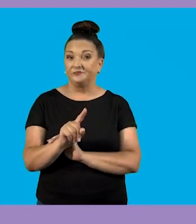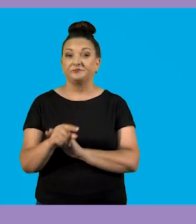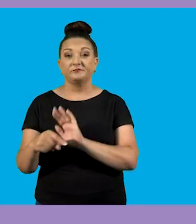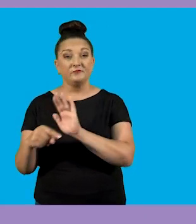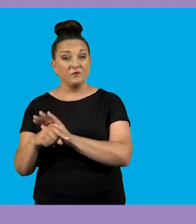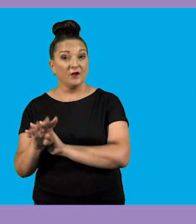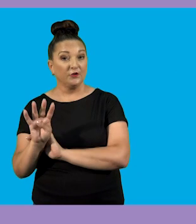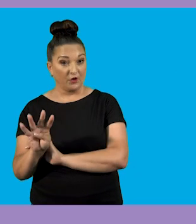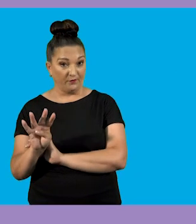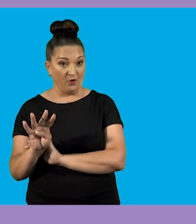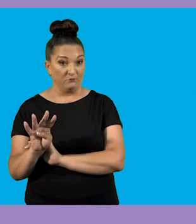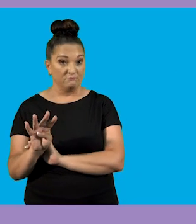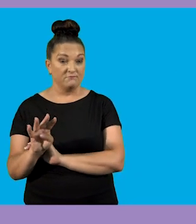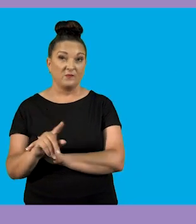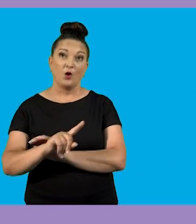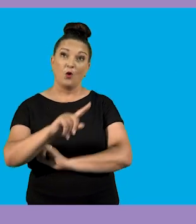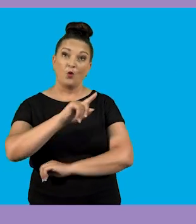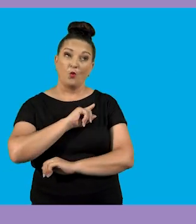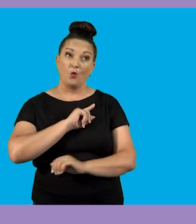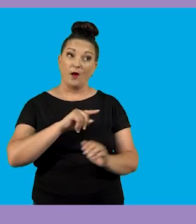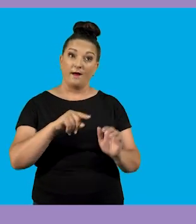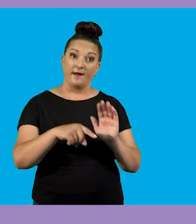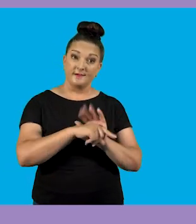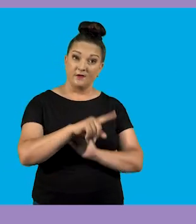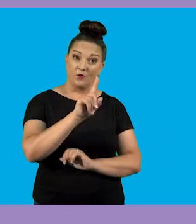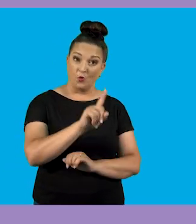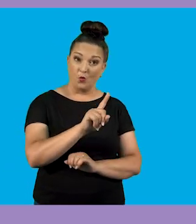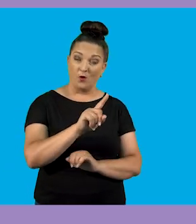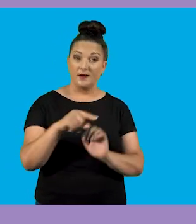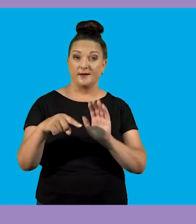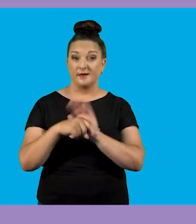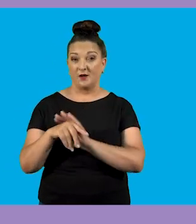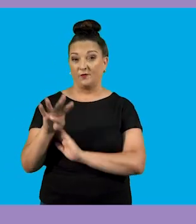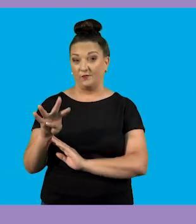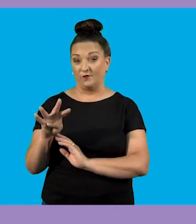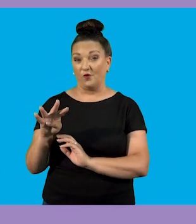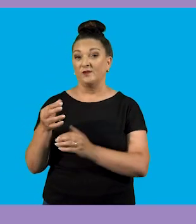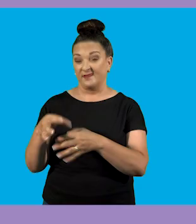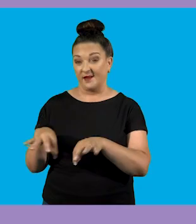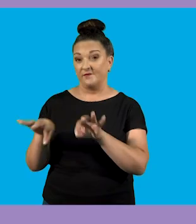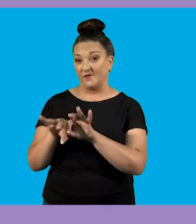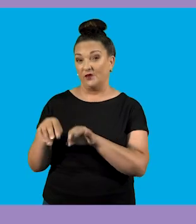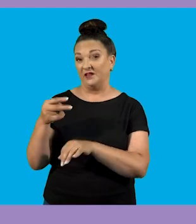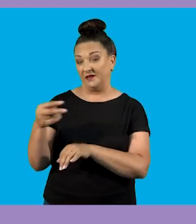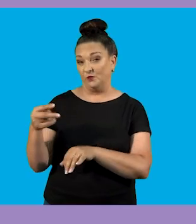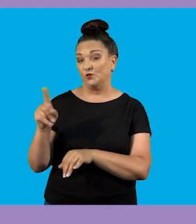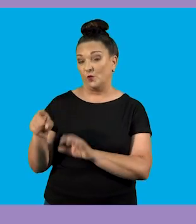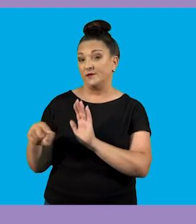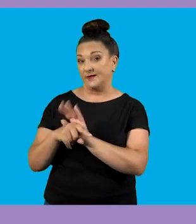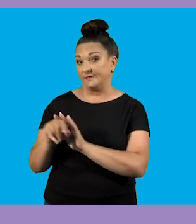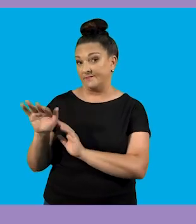1 and the negative 4. Because the negative 1 minus 4 gives us the value of b, which is the